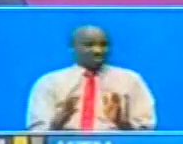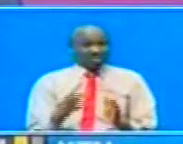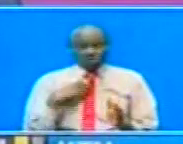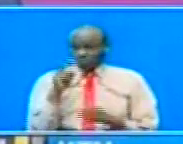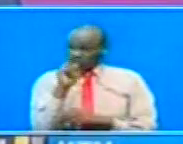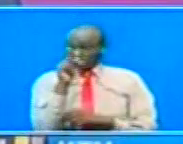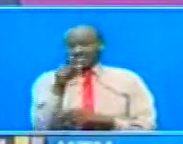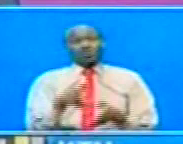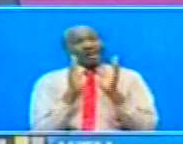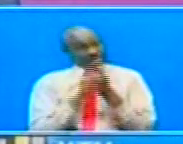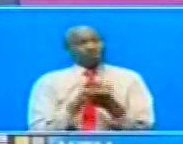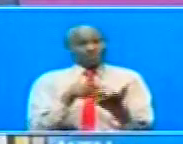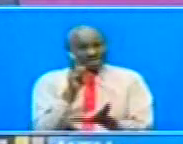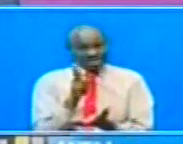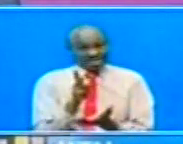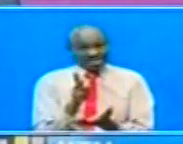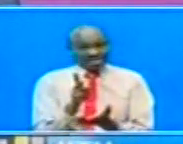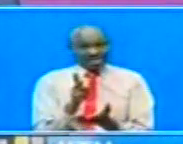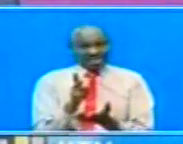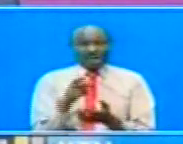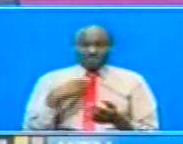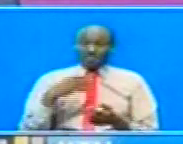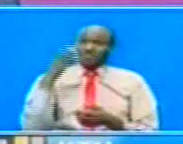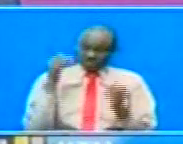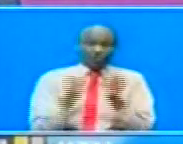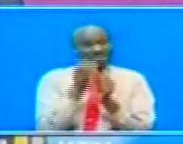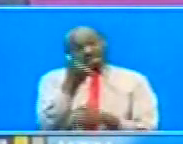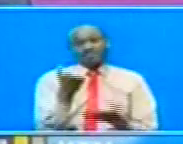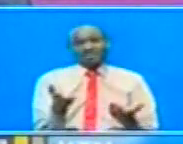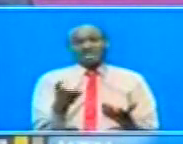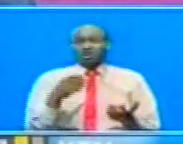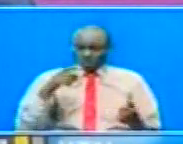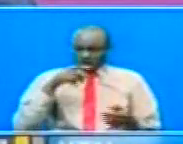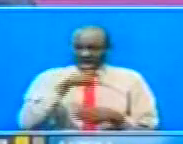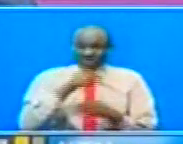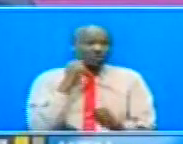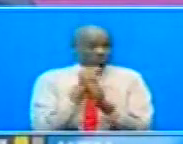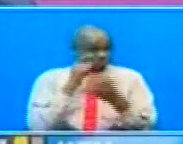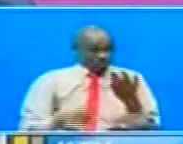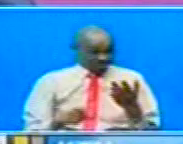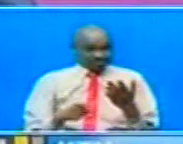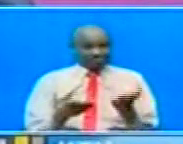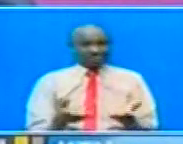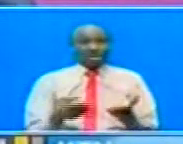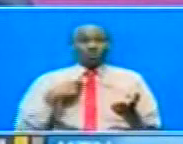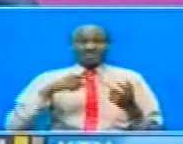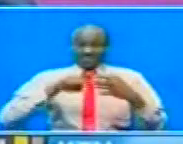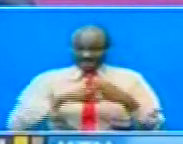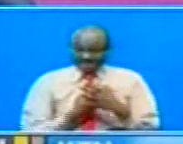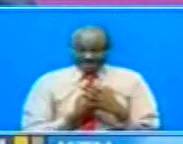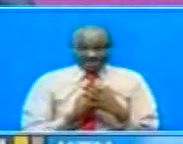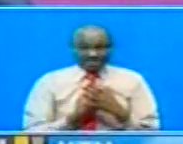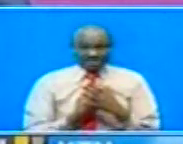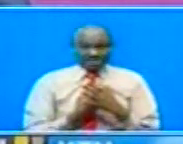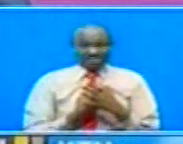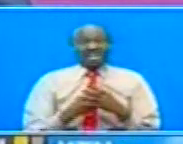cashless system to pay his fare, and I was with him. What we'll do is that we have started rolling